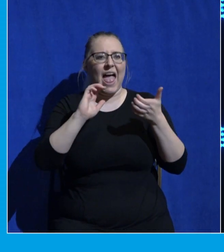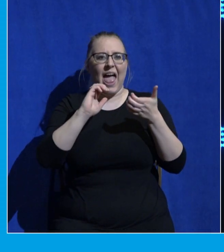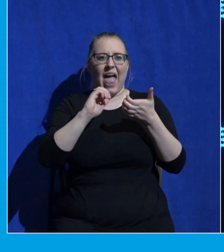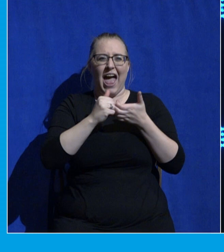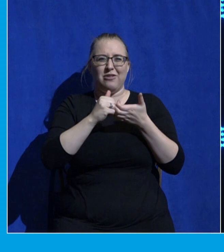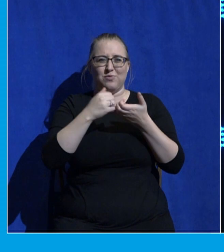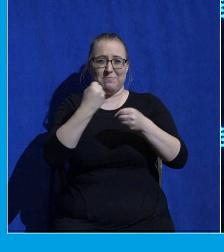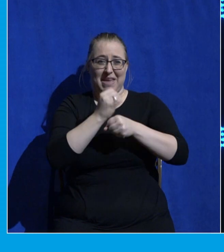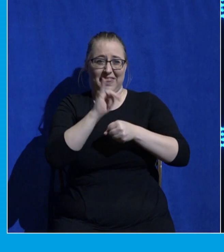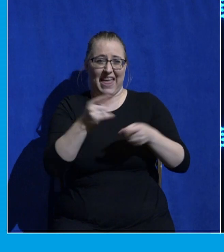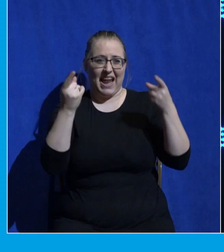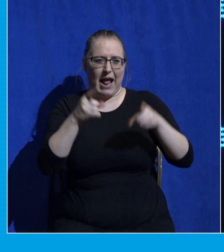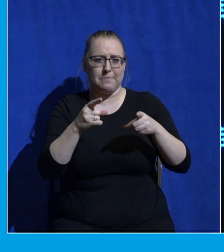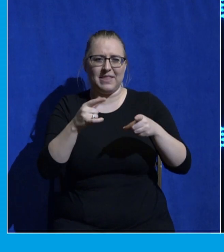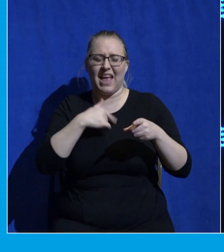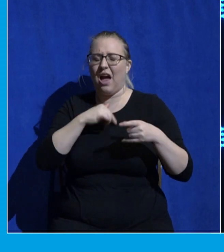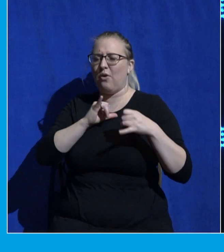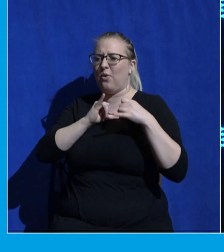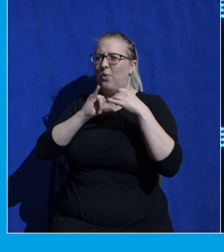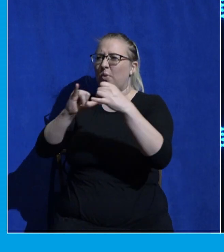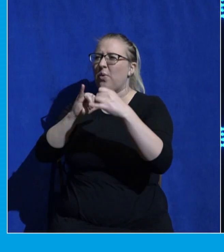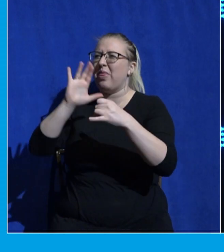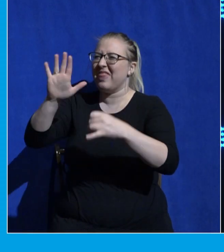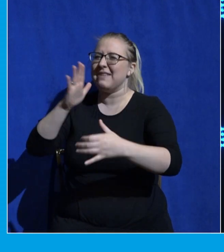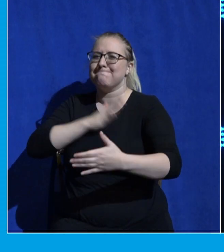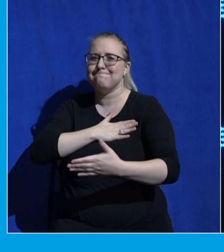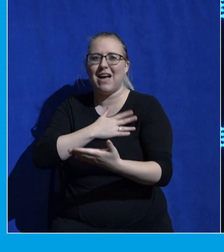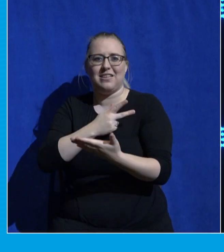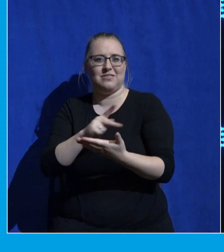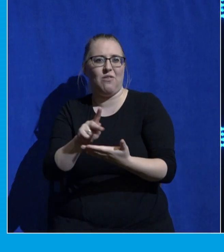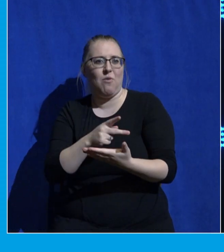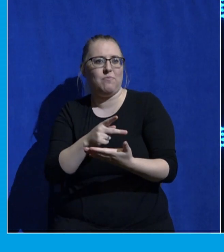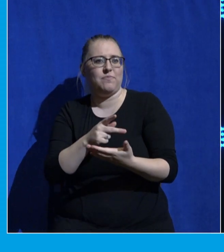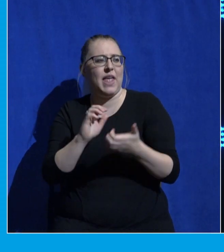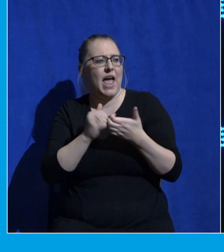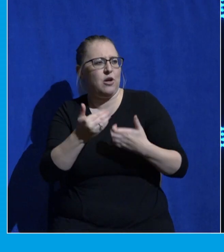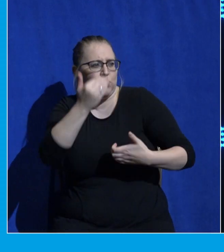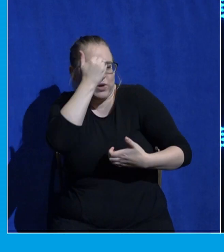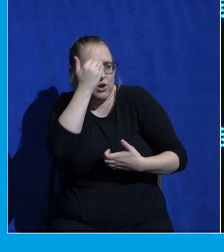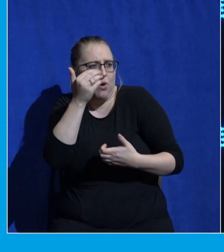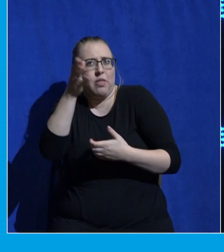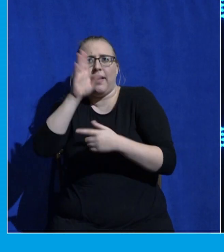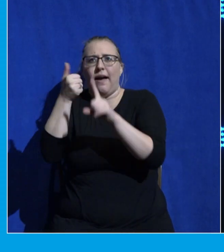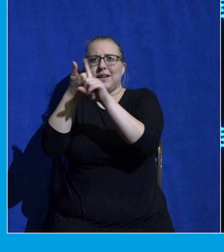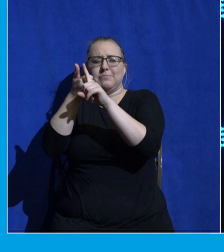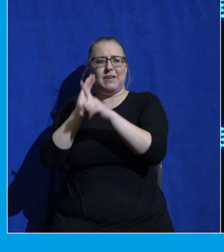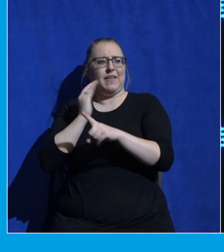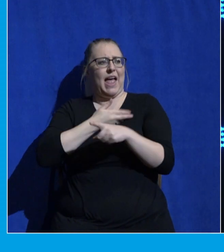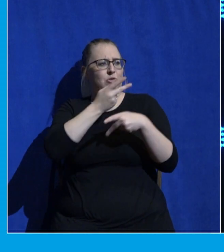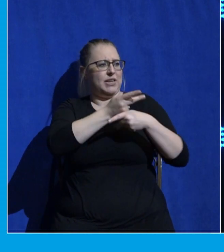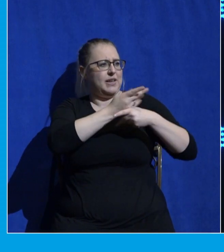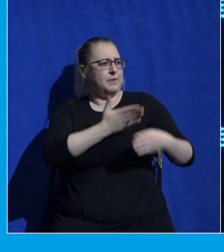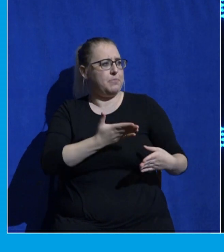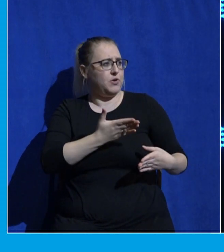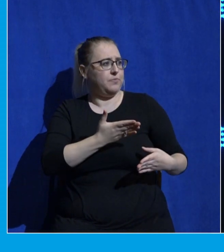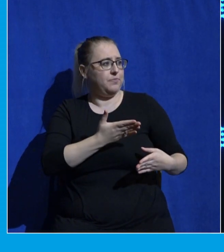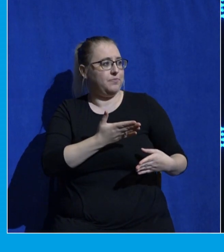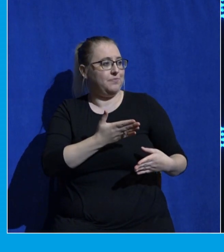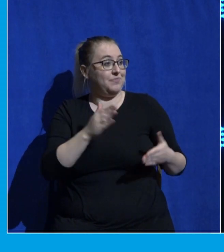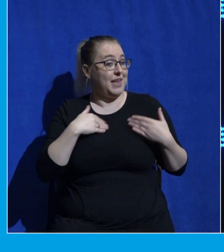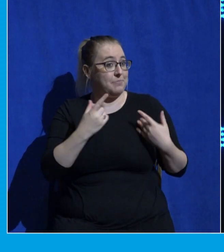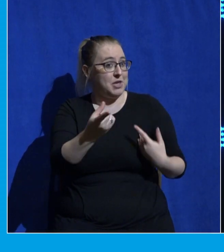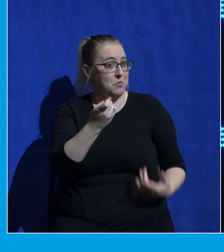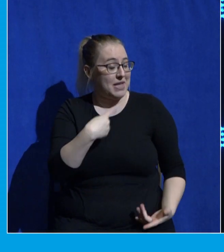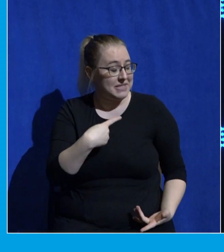song? How do we come to know God as our keeper? I'm glad you asked. Check out verse